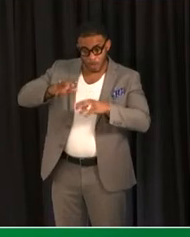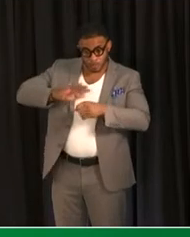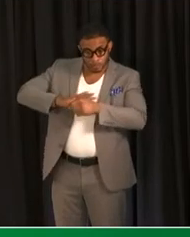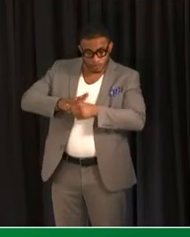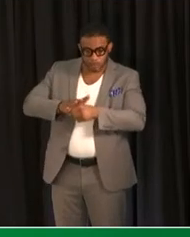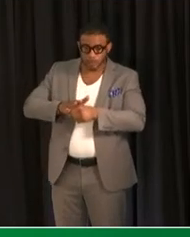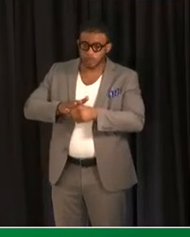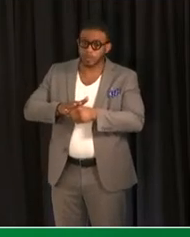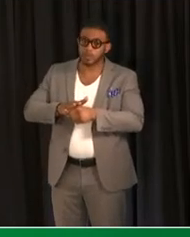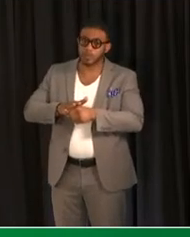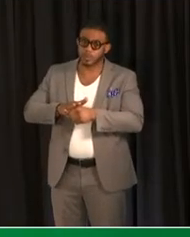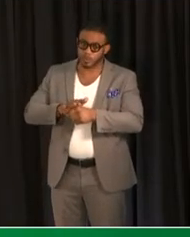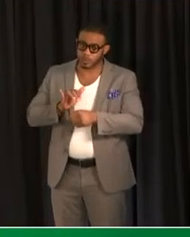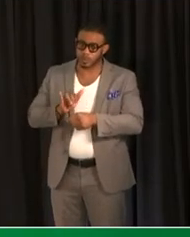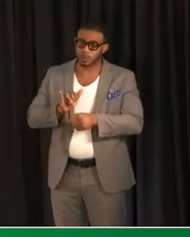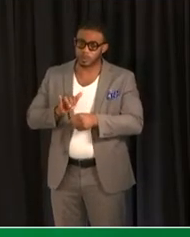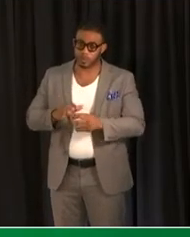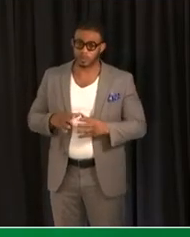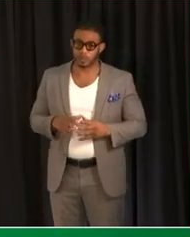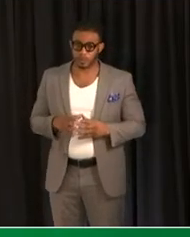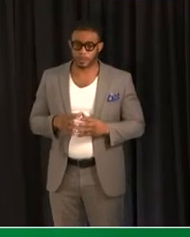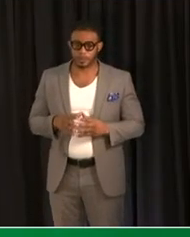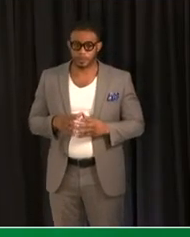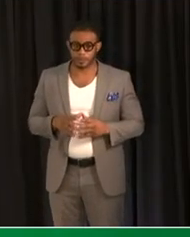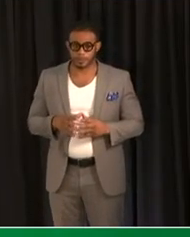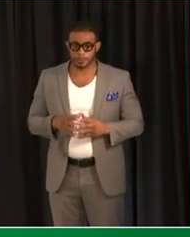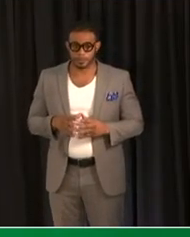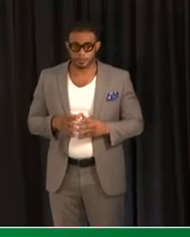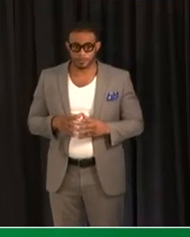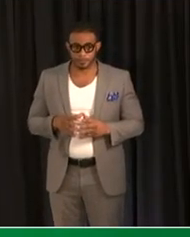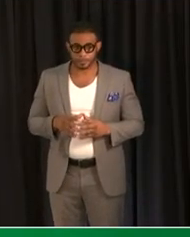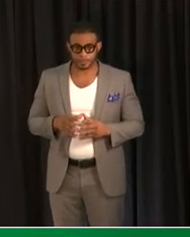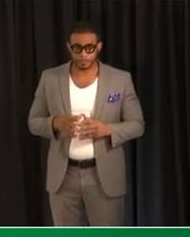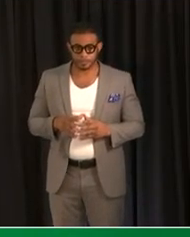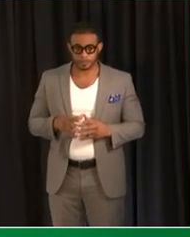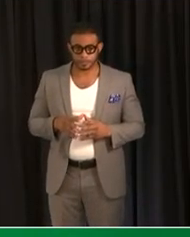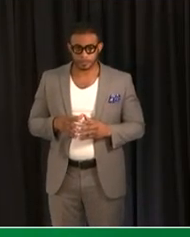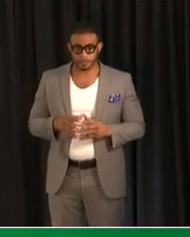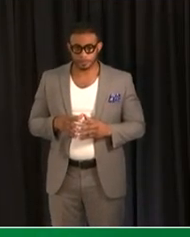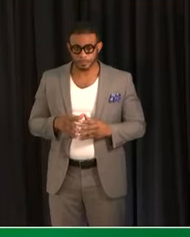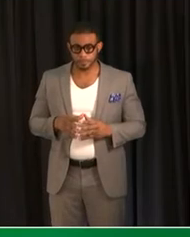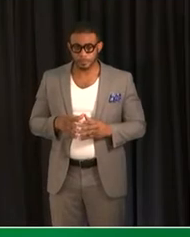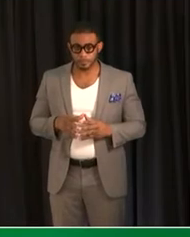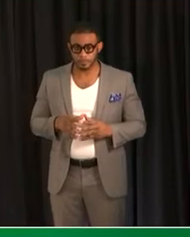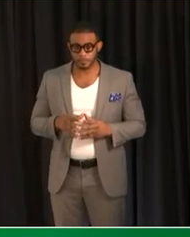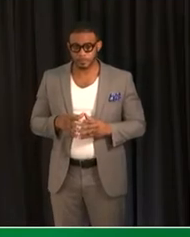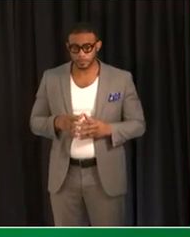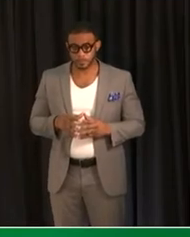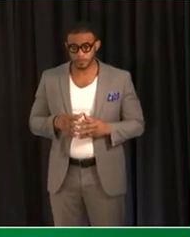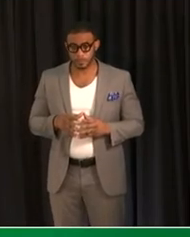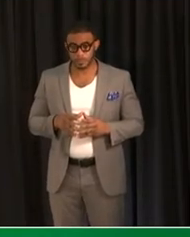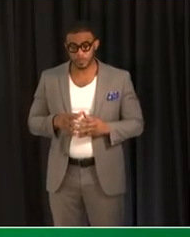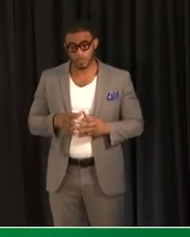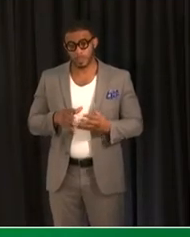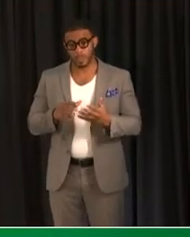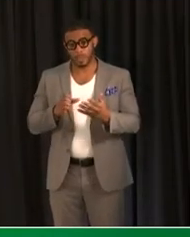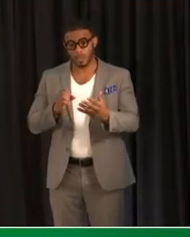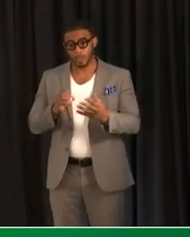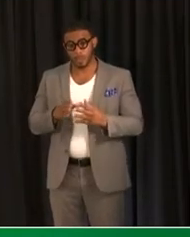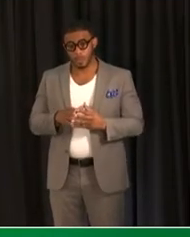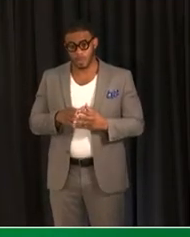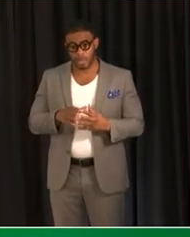12 años y pues la muchacha que me la cuida, como yo estoy en una zona de alto riesgo, Okay, so I